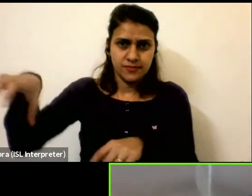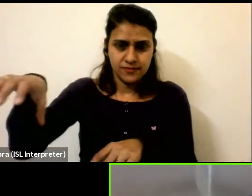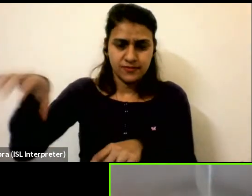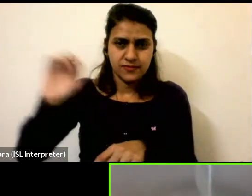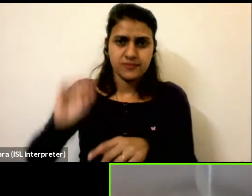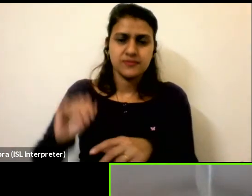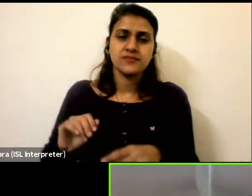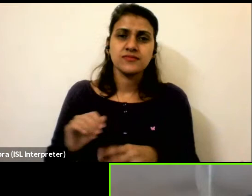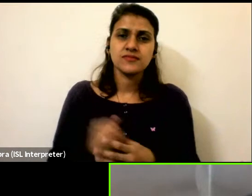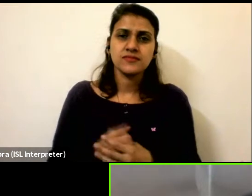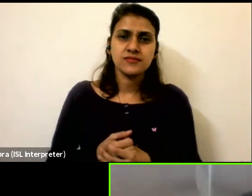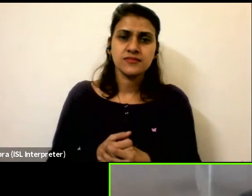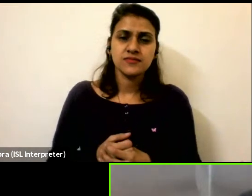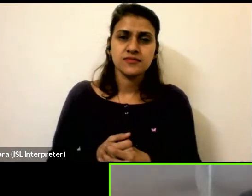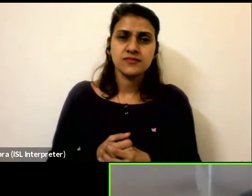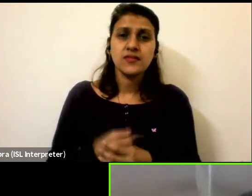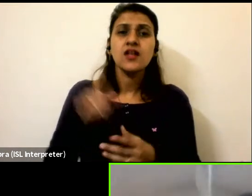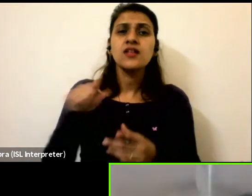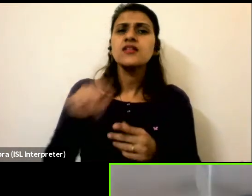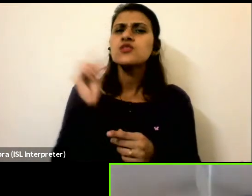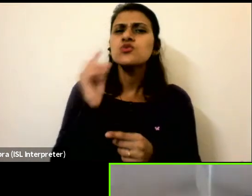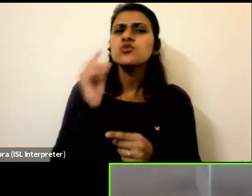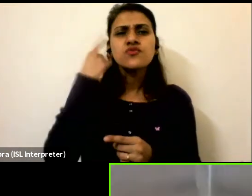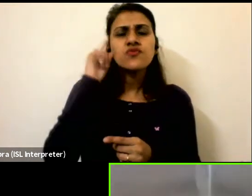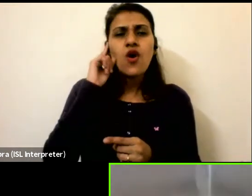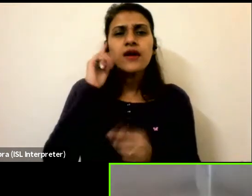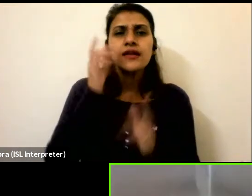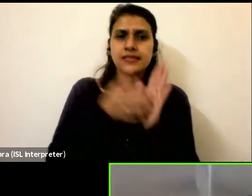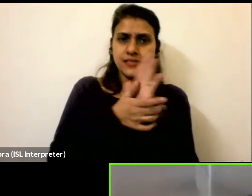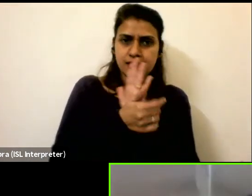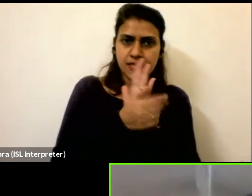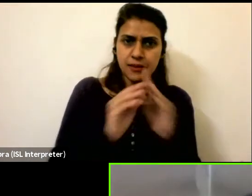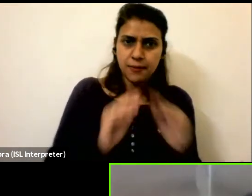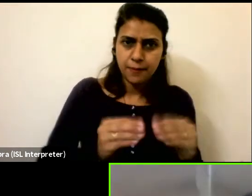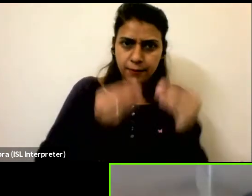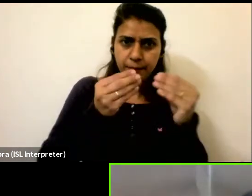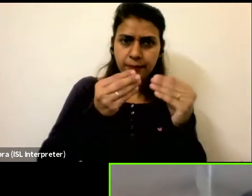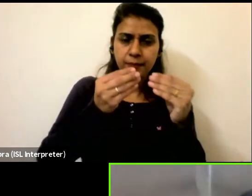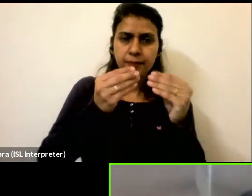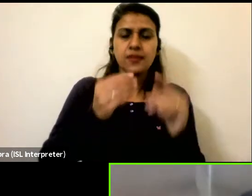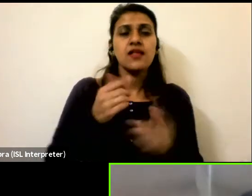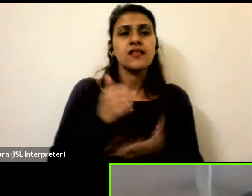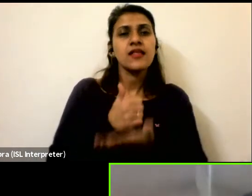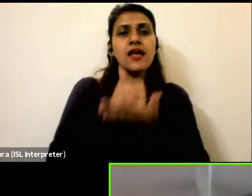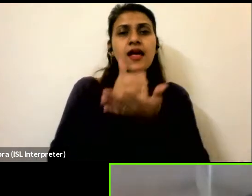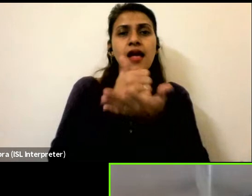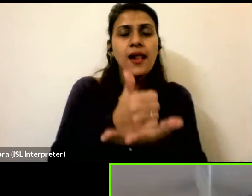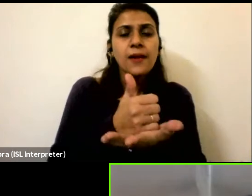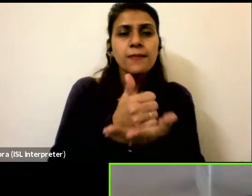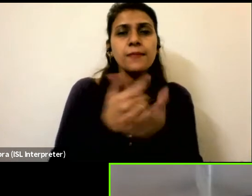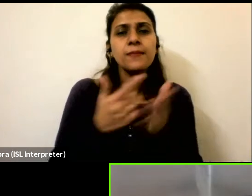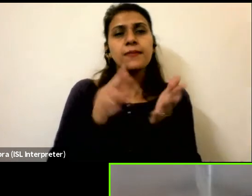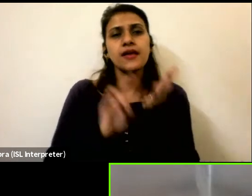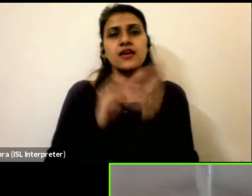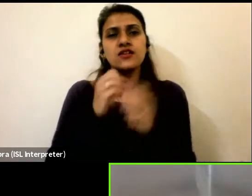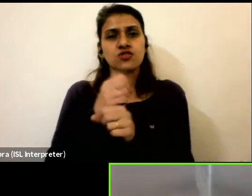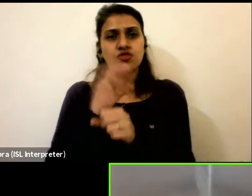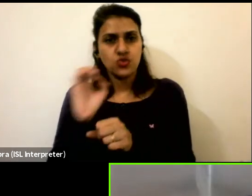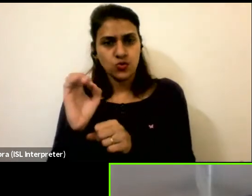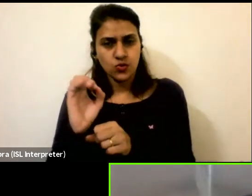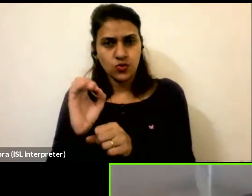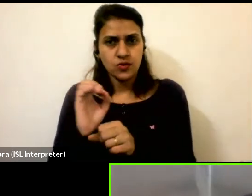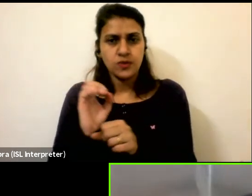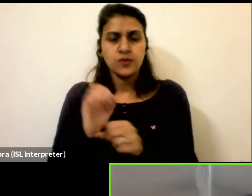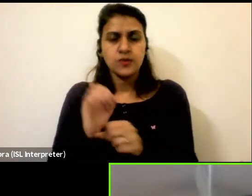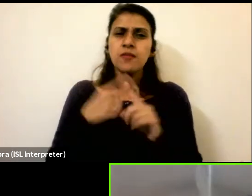these platforms for skilling. We can use these platforms for helping out the NGOs. There are several ways